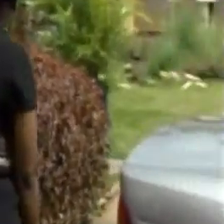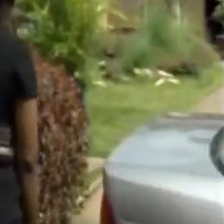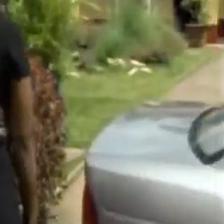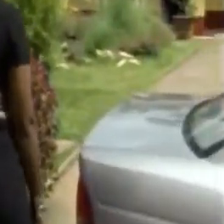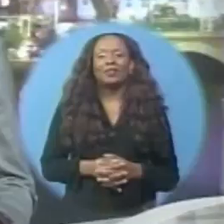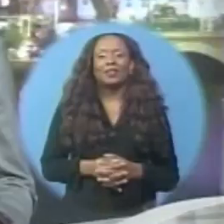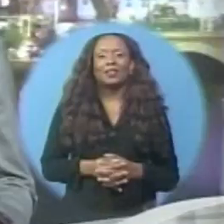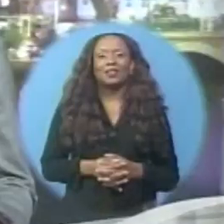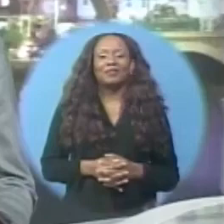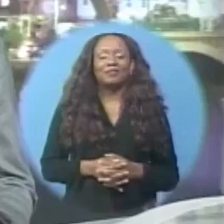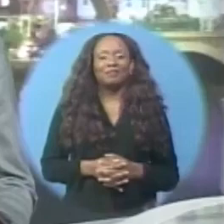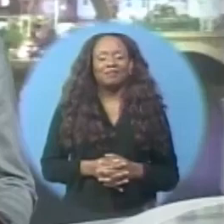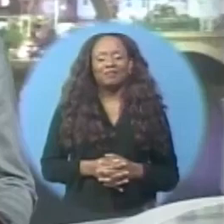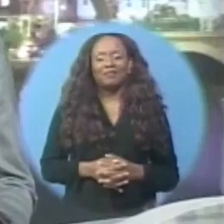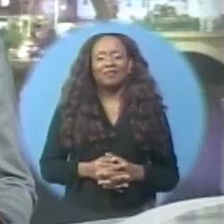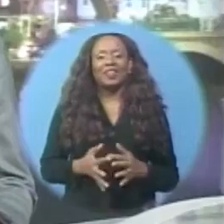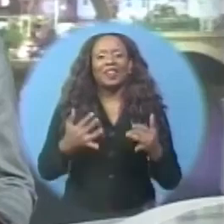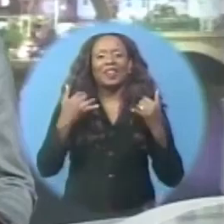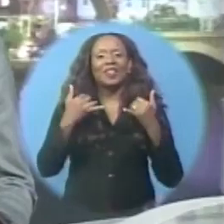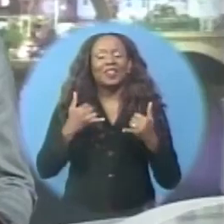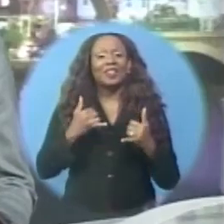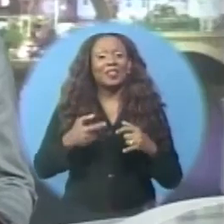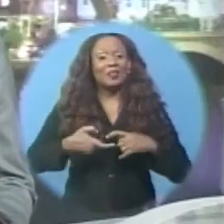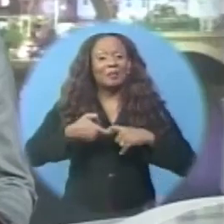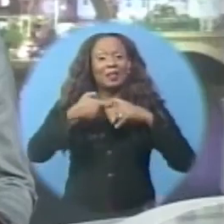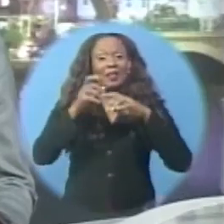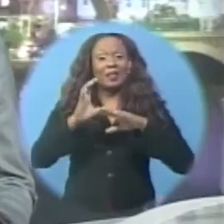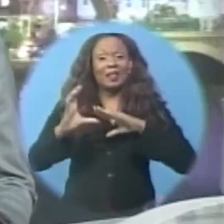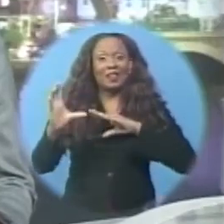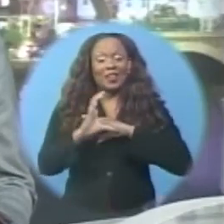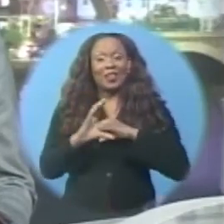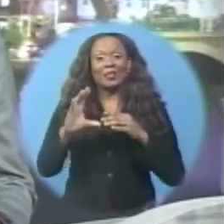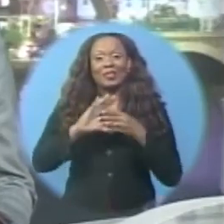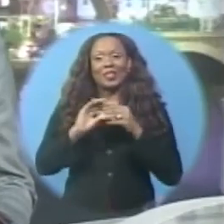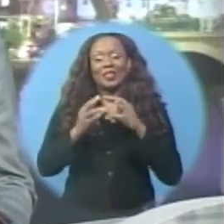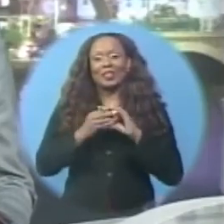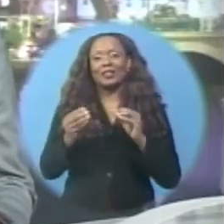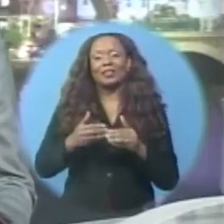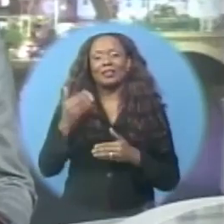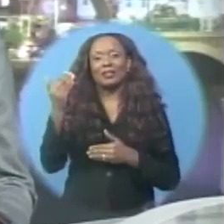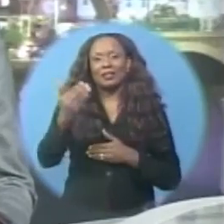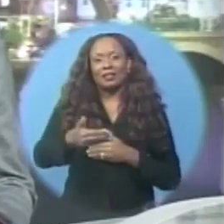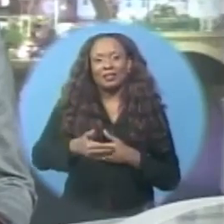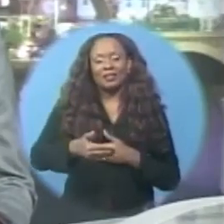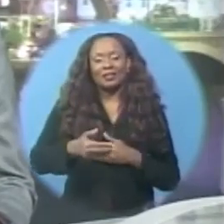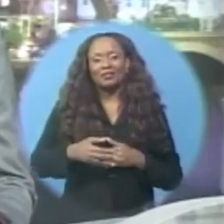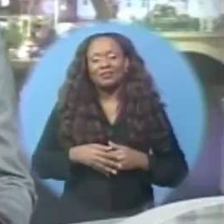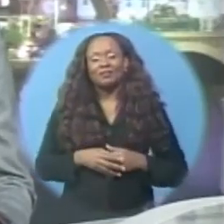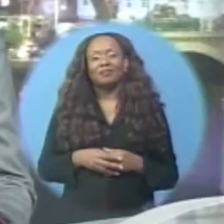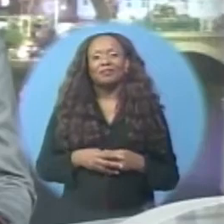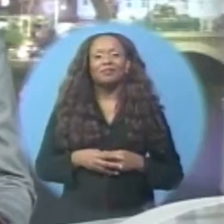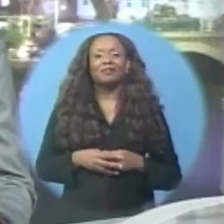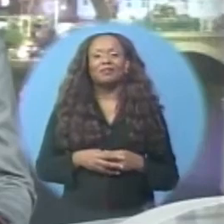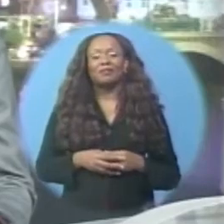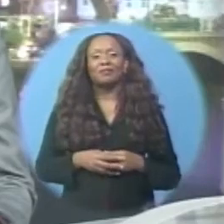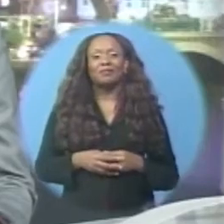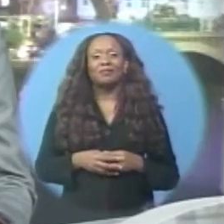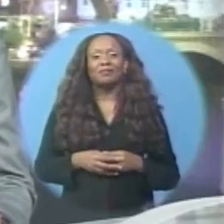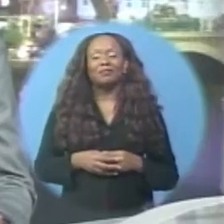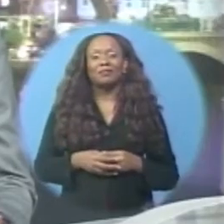CBC News. Well, thanks, Rianne. We'll be taking another break here, but still to come, a look at some of the stories making headlines across the region.